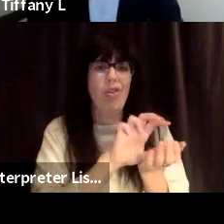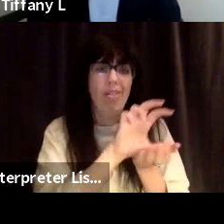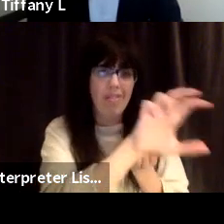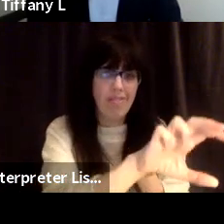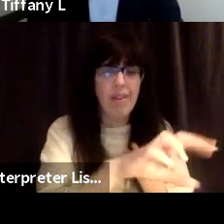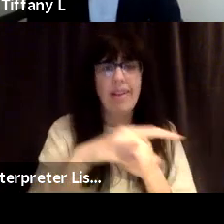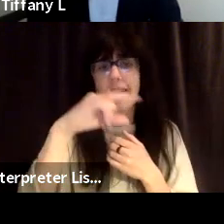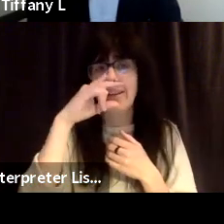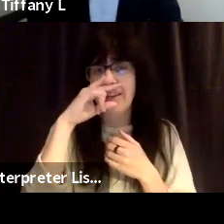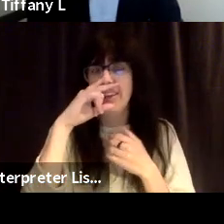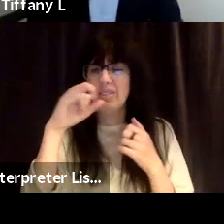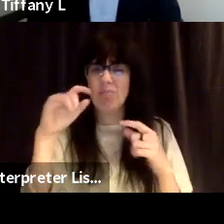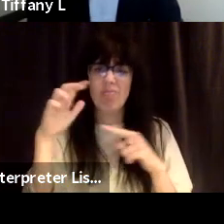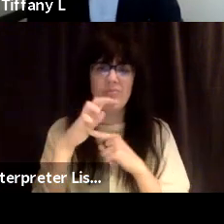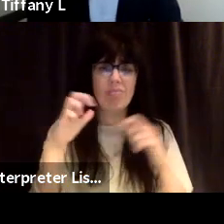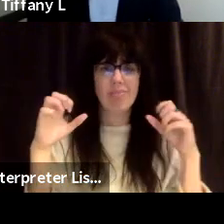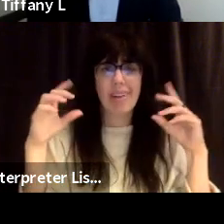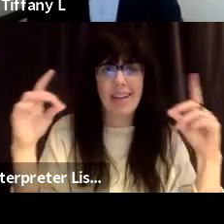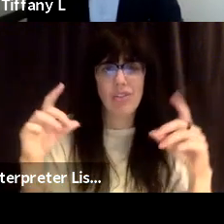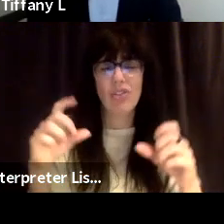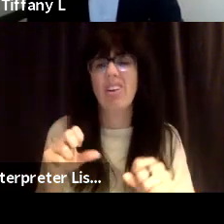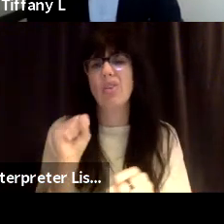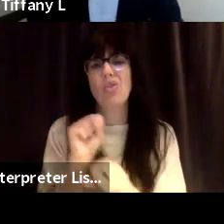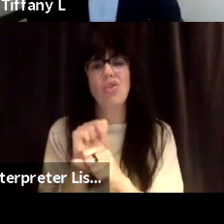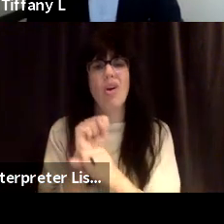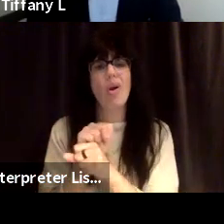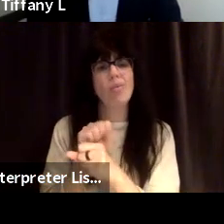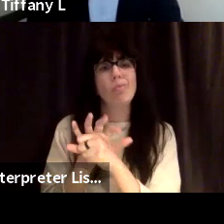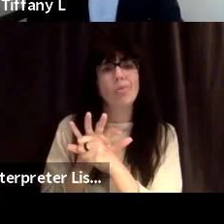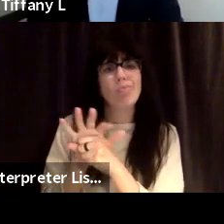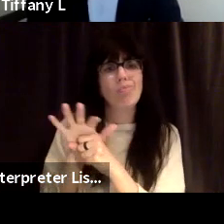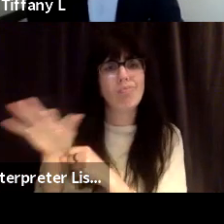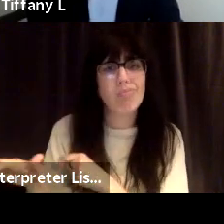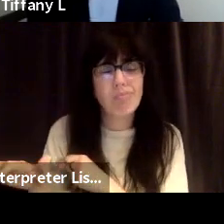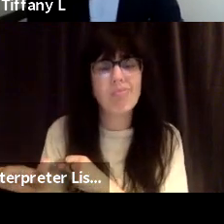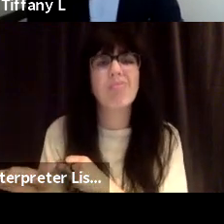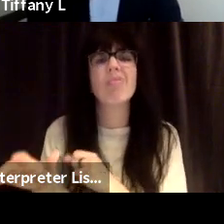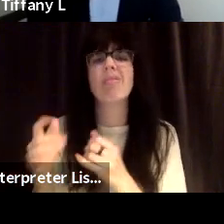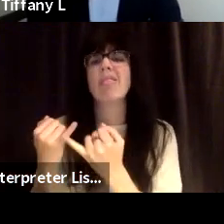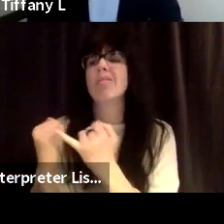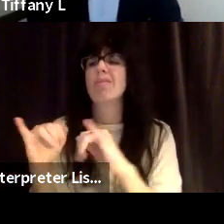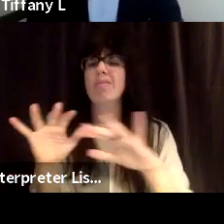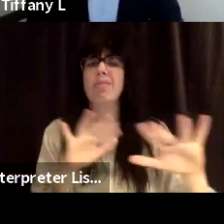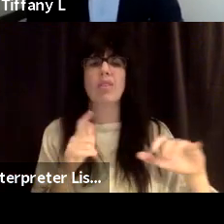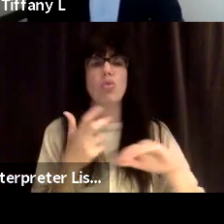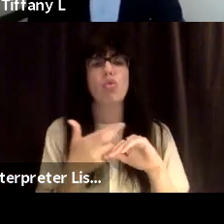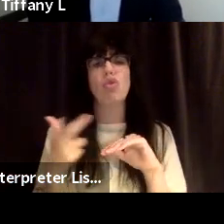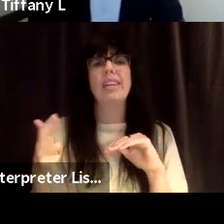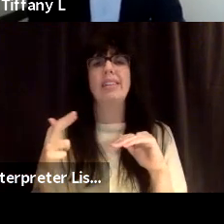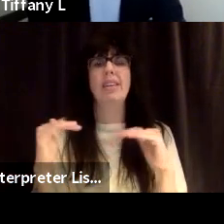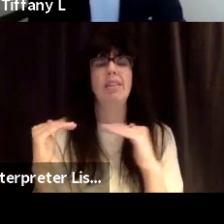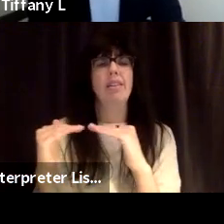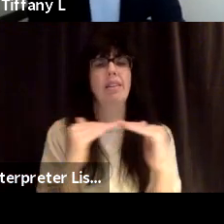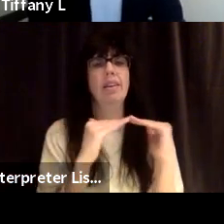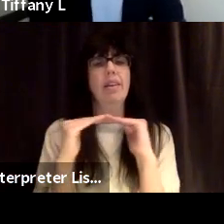so well-educated, jobs are so plentiful with so much autonomy, resources are so evenly